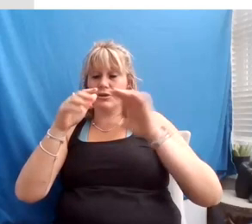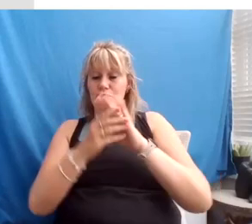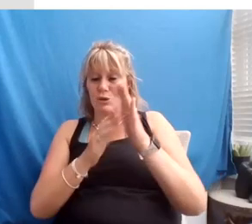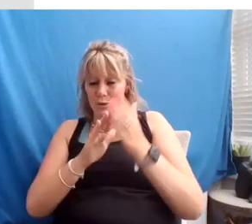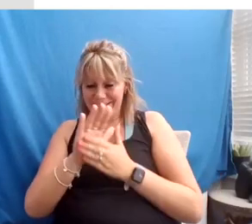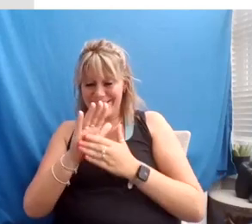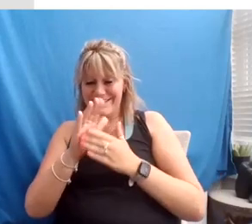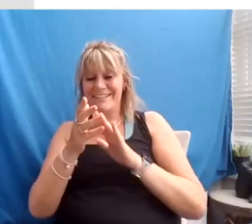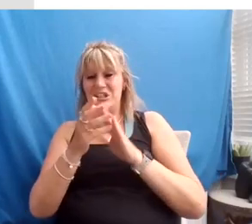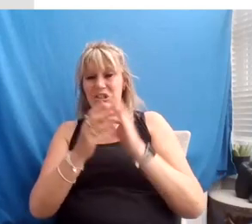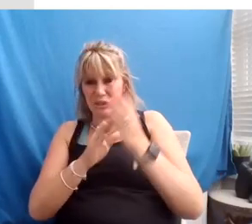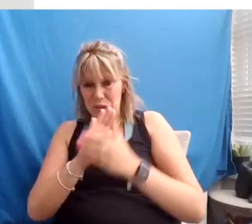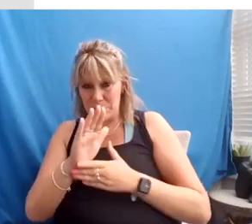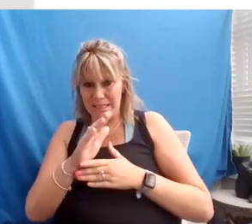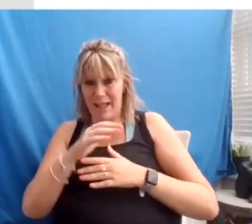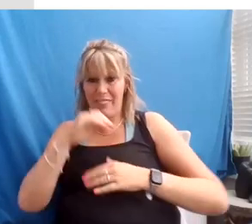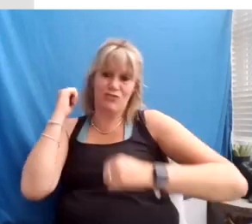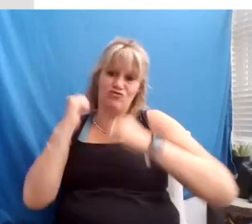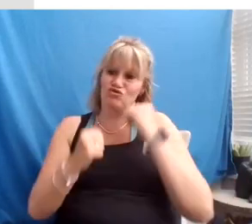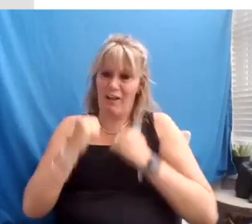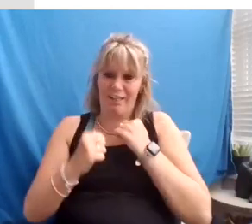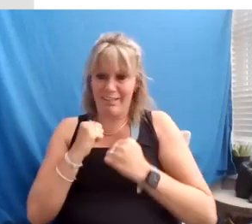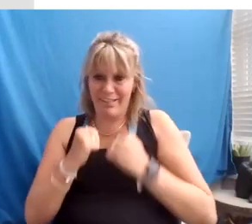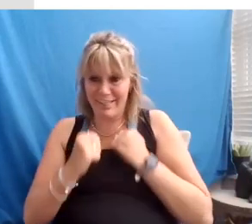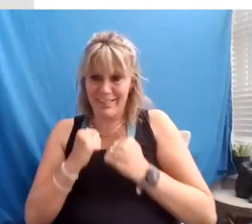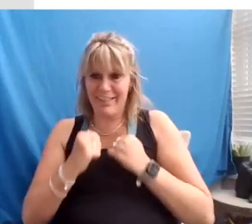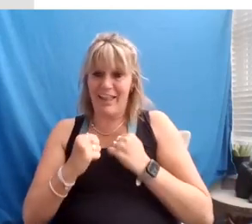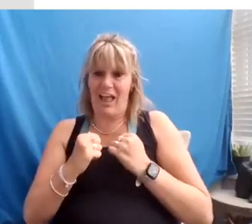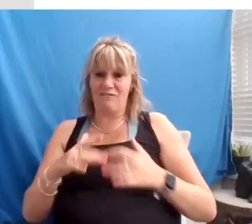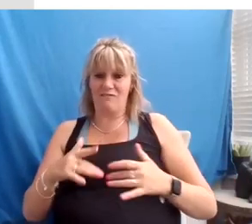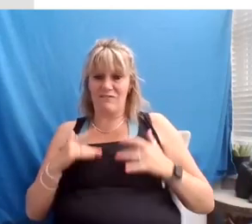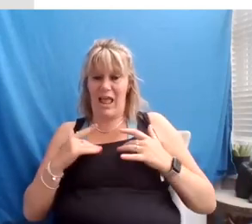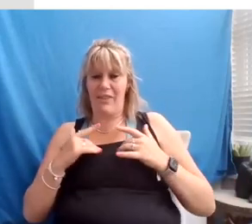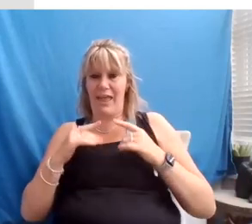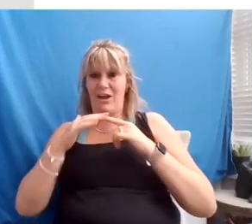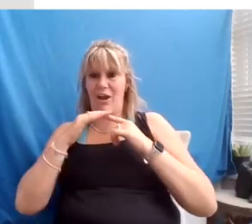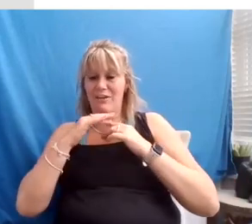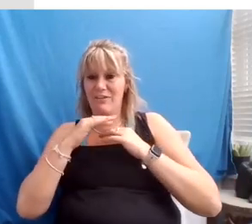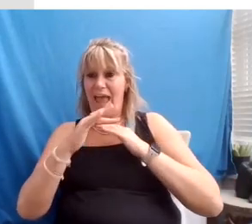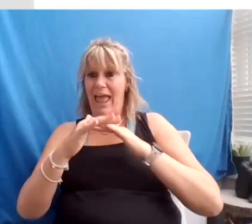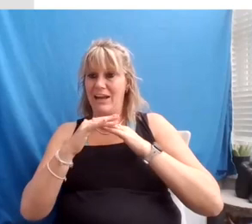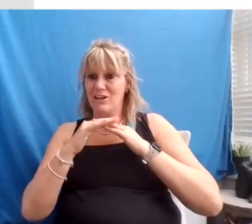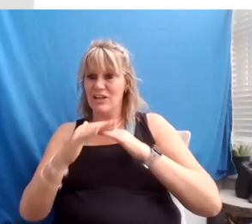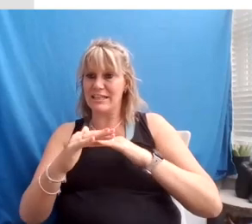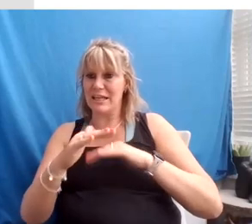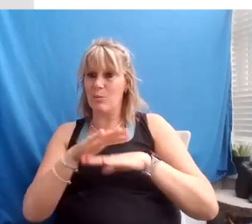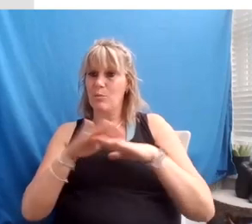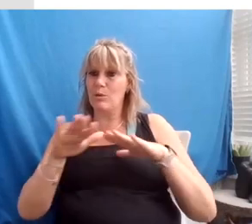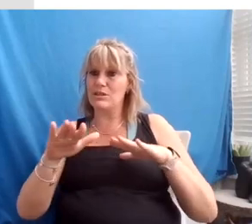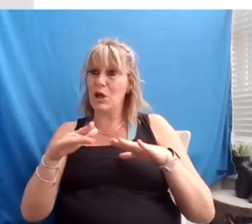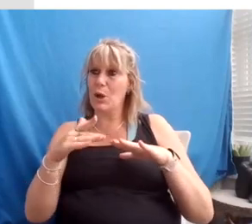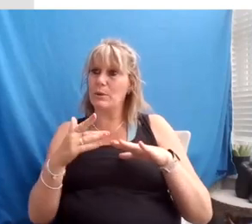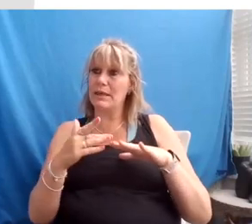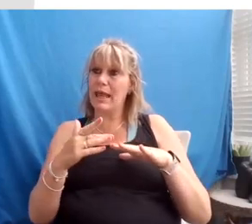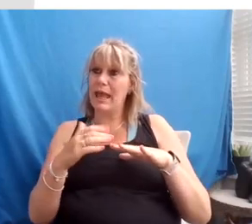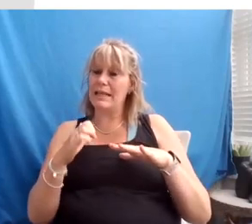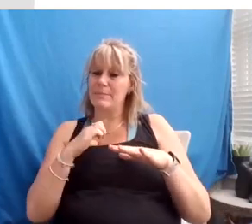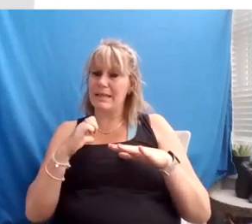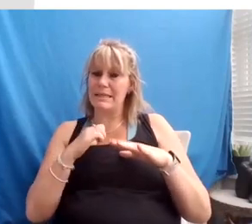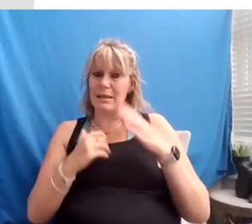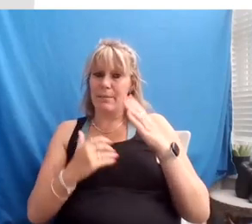really energetic. I mean, this is we don't expect the open exhibition to be a brand new piece. So this